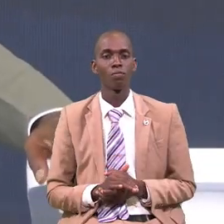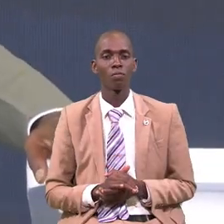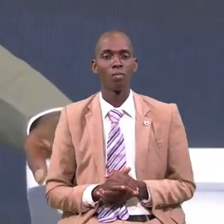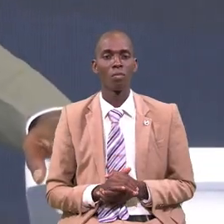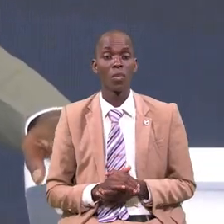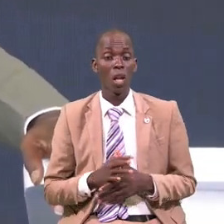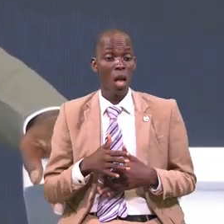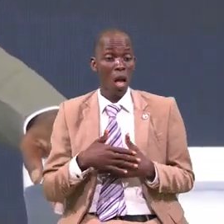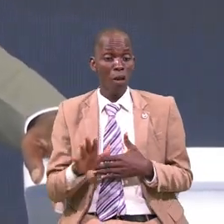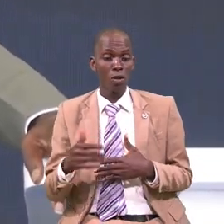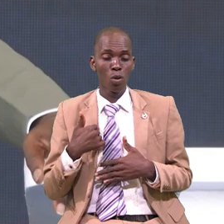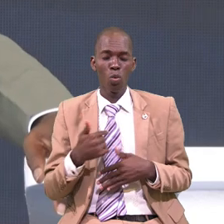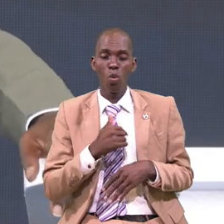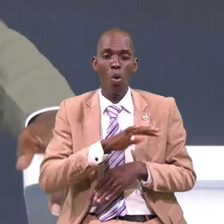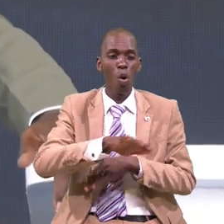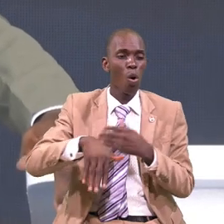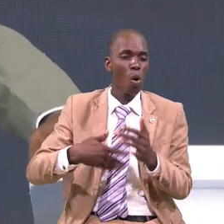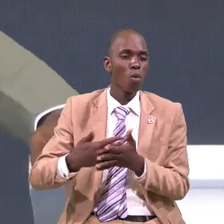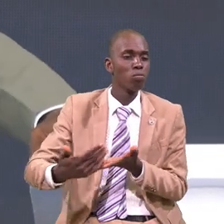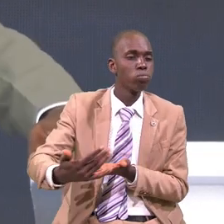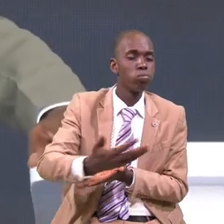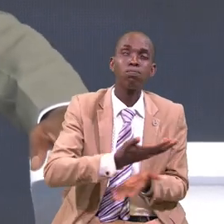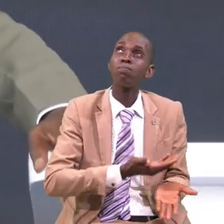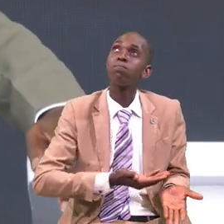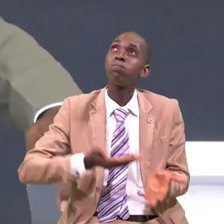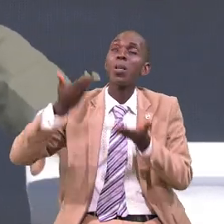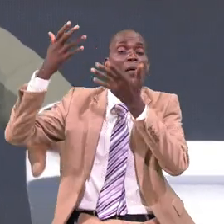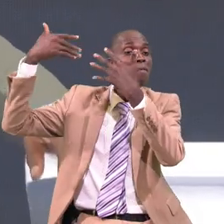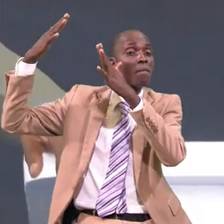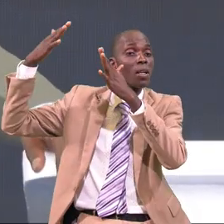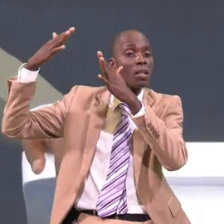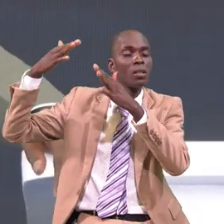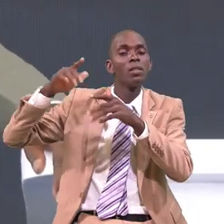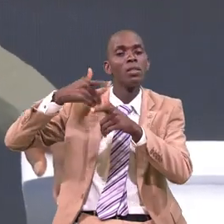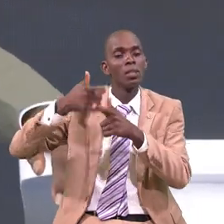After we're gone, there'll be the great tribulation on the earth.